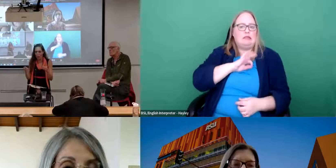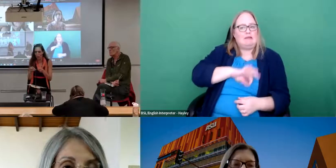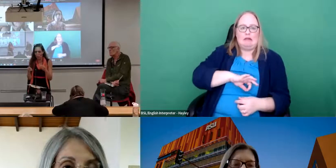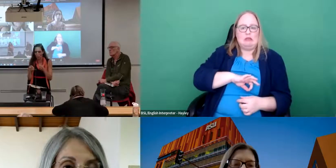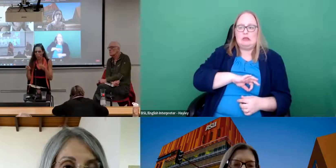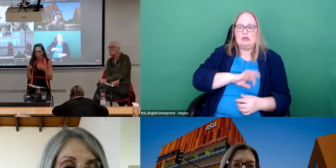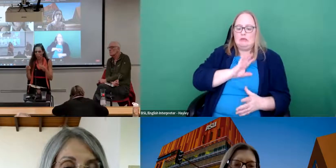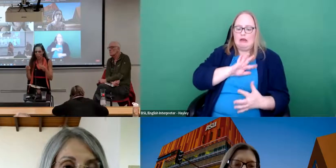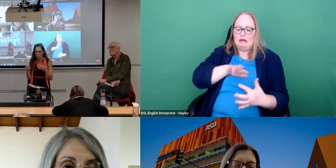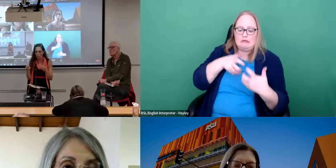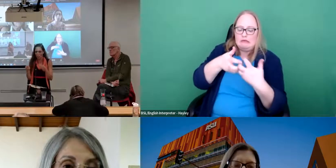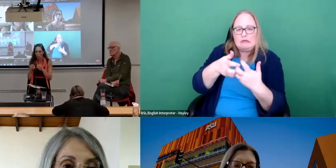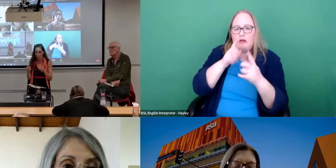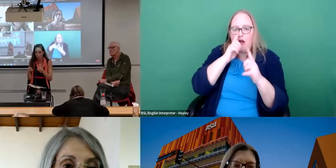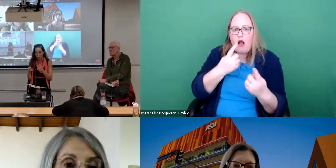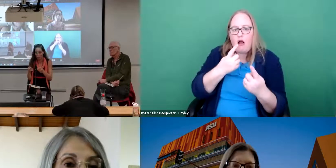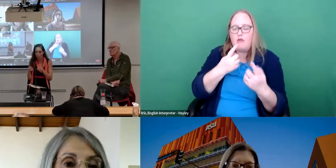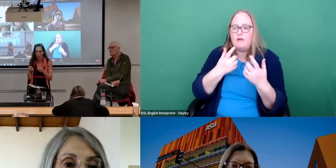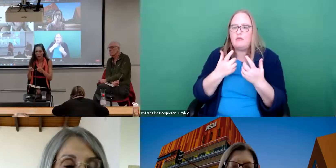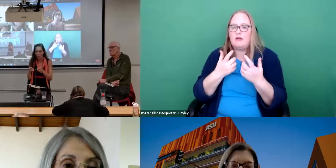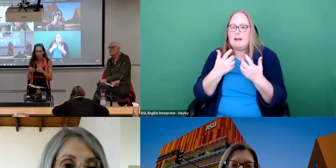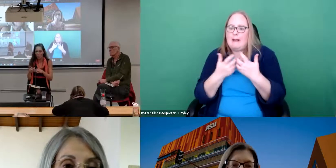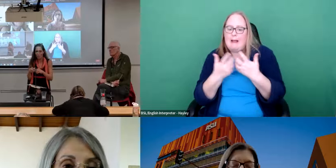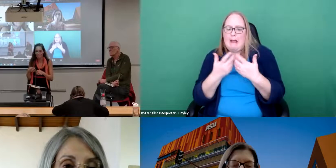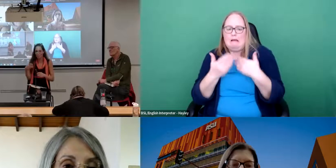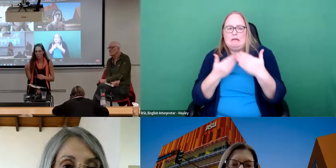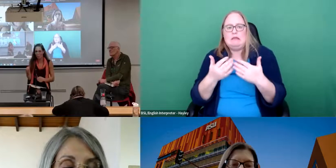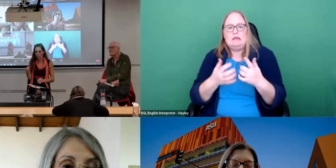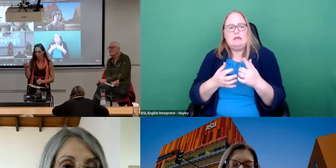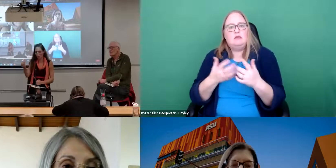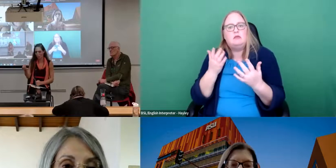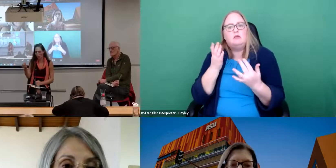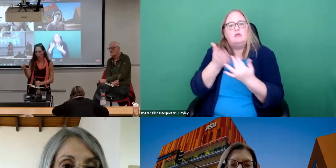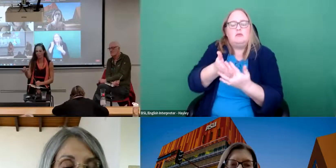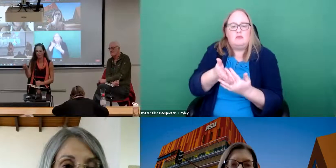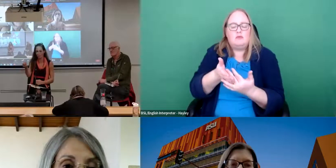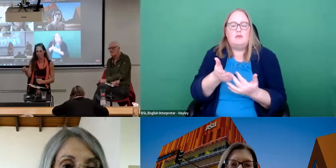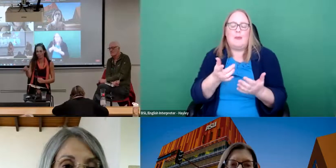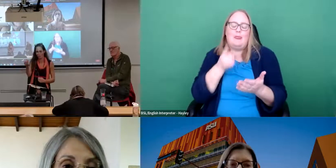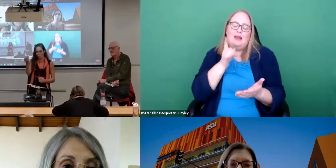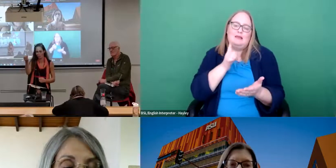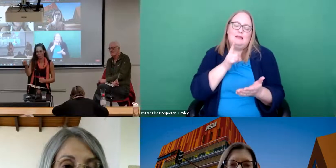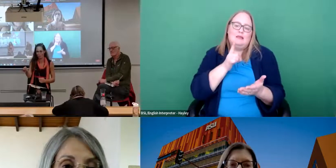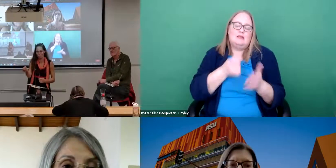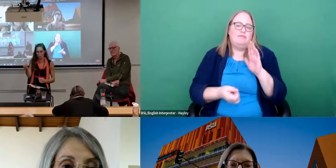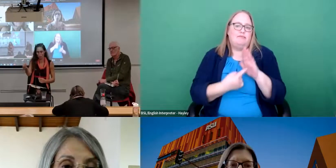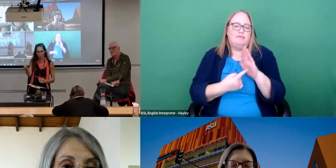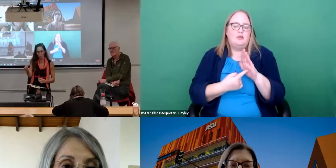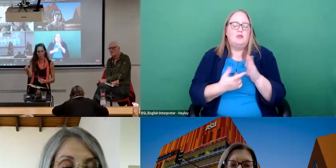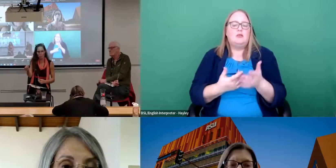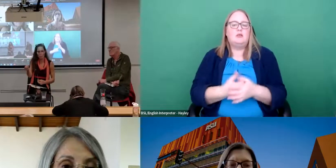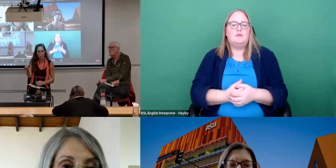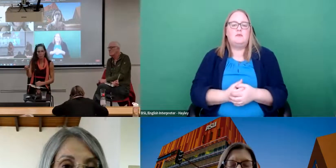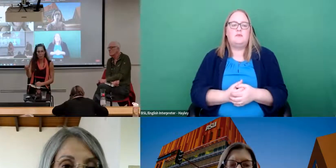that interaction is fundamental. And that same person living in that segregated digital or social